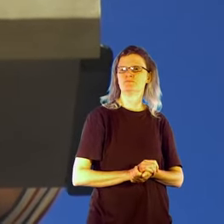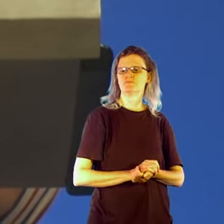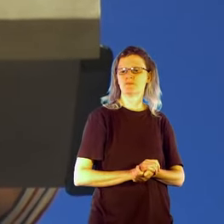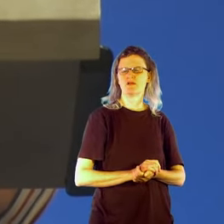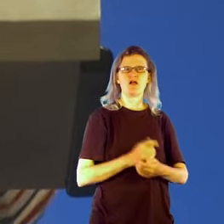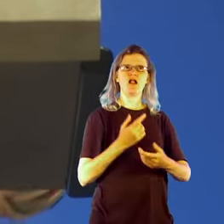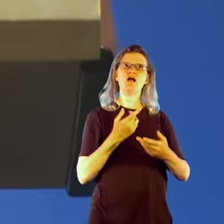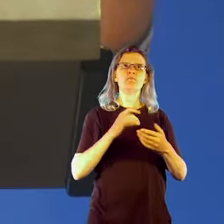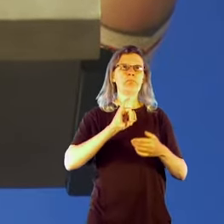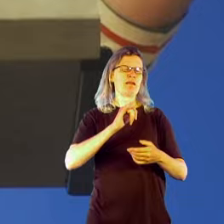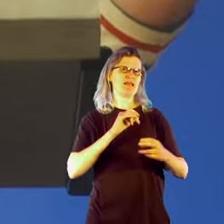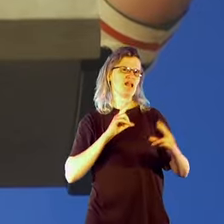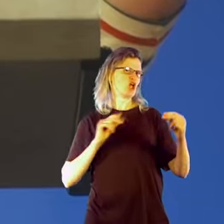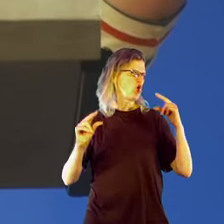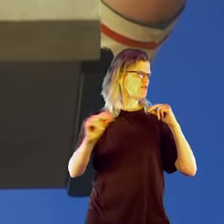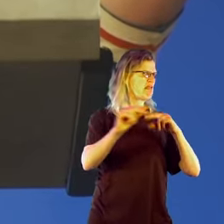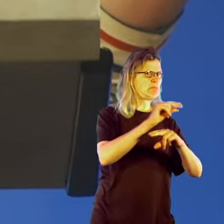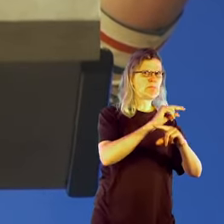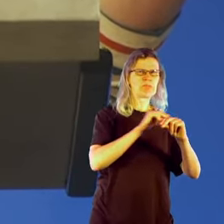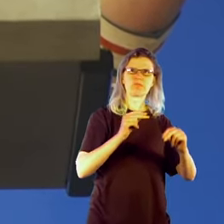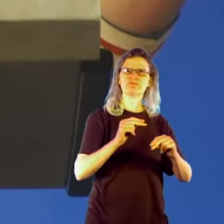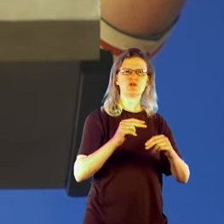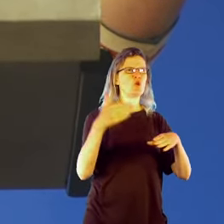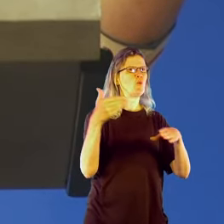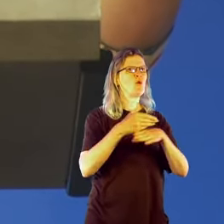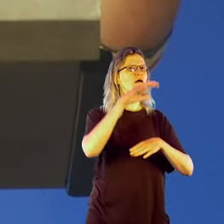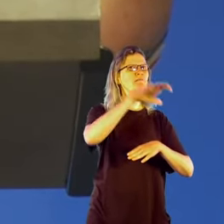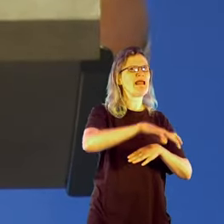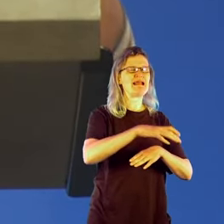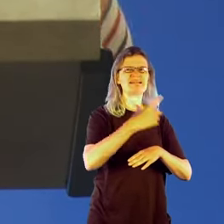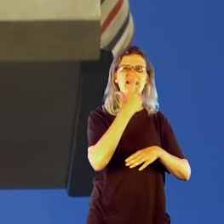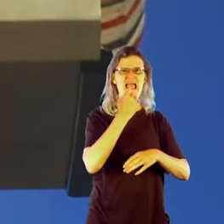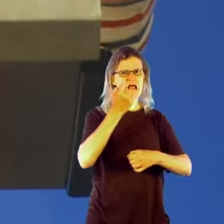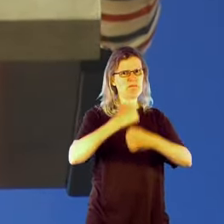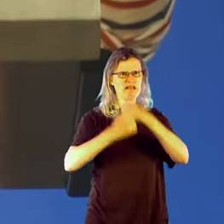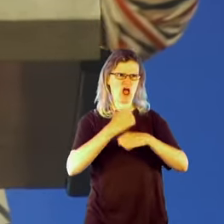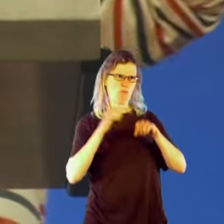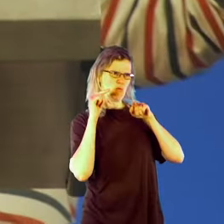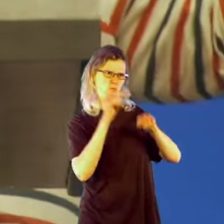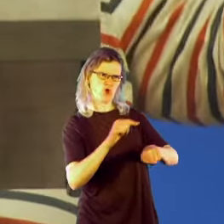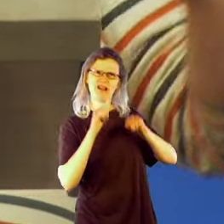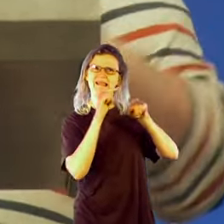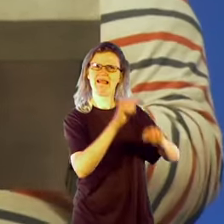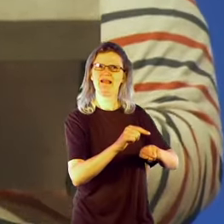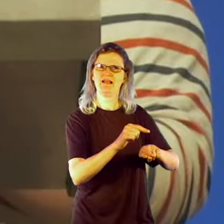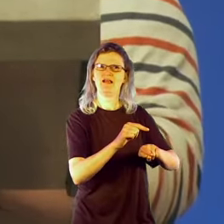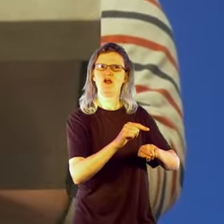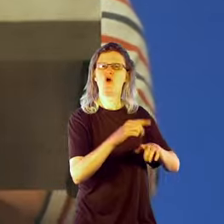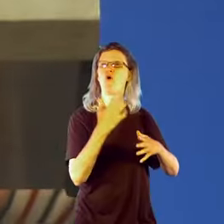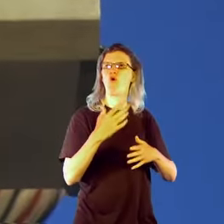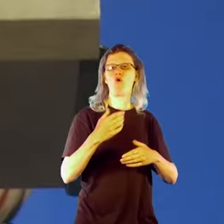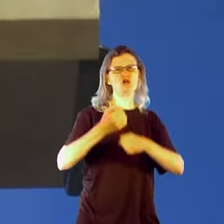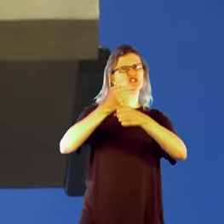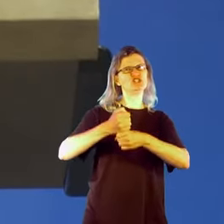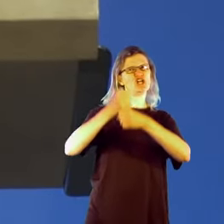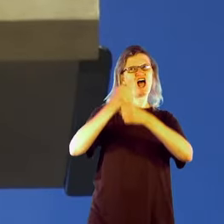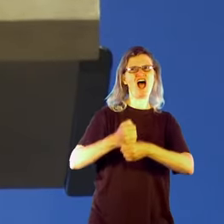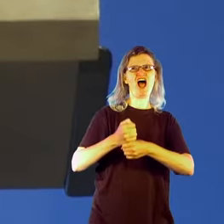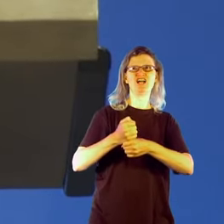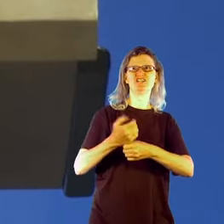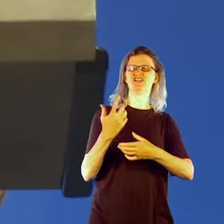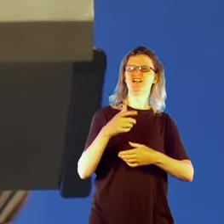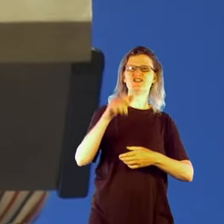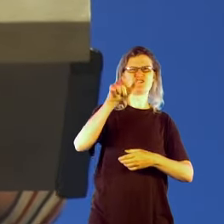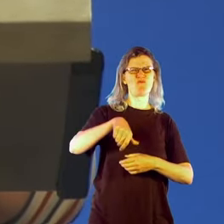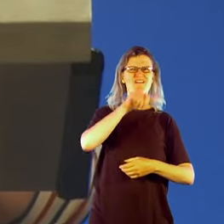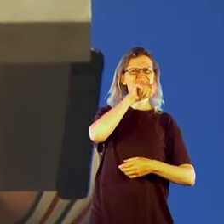gossiping that turns into workplace bullying. Taking advantage of the goodwill of a friend at church to offload all the